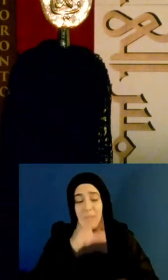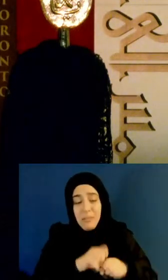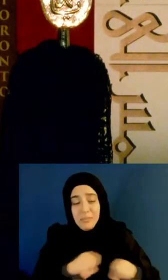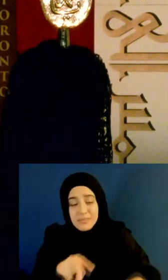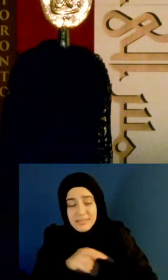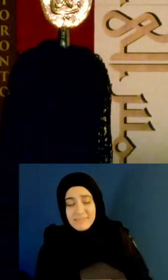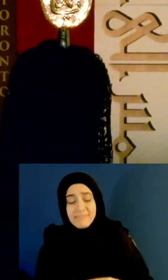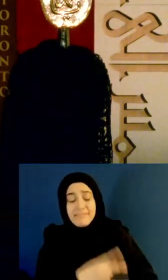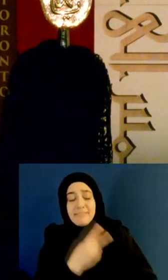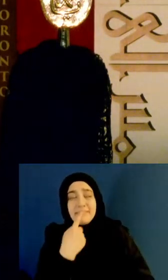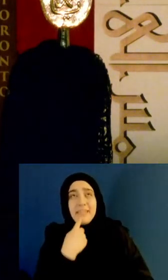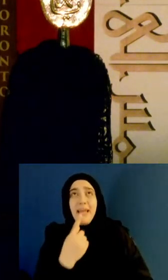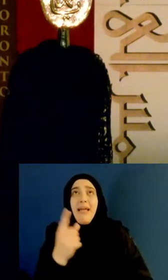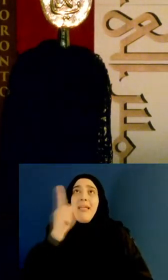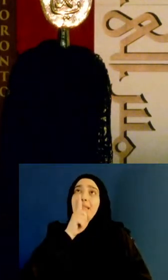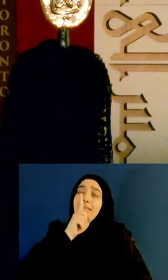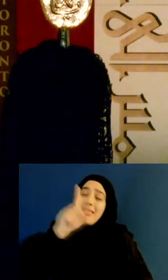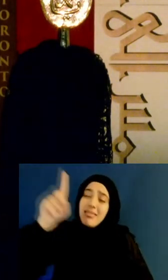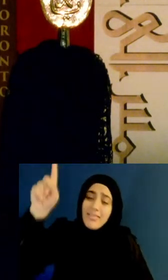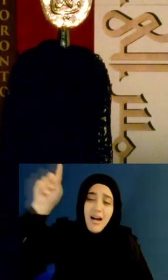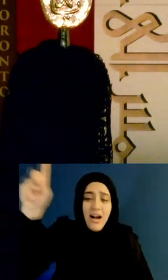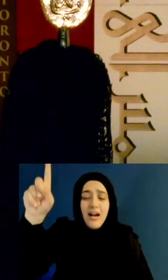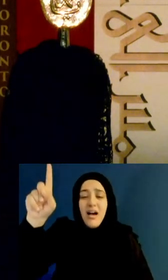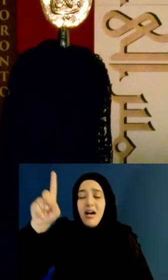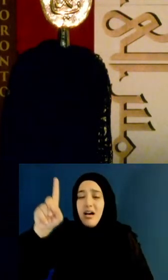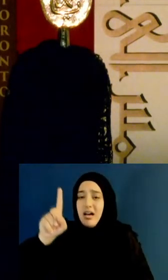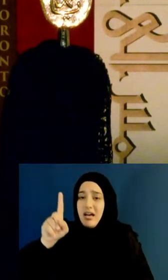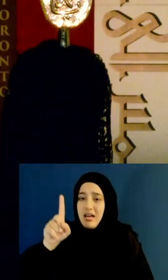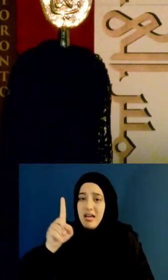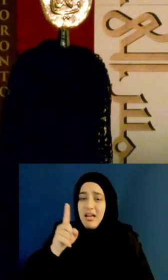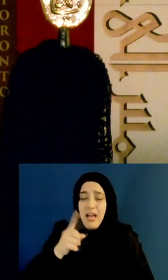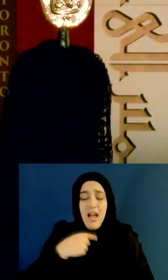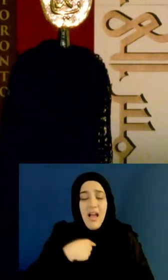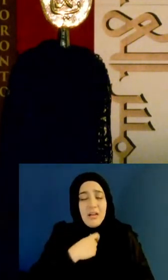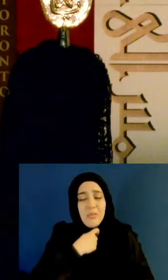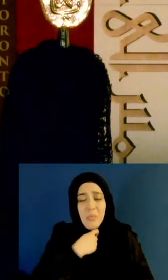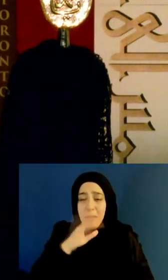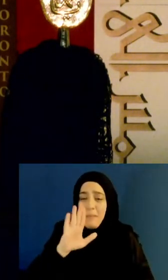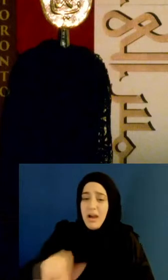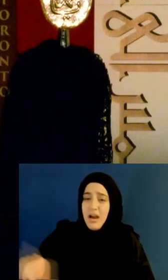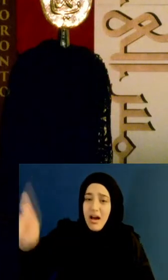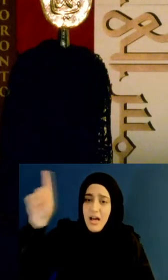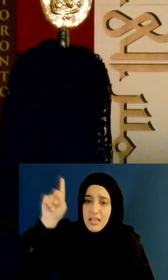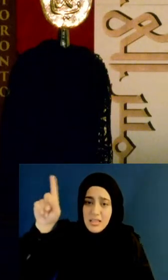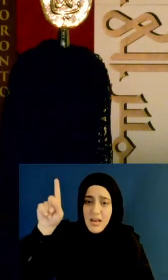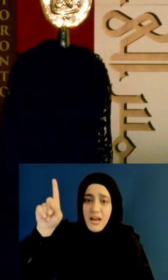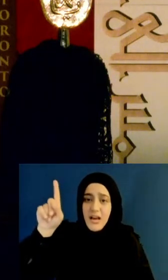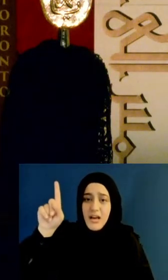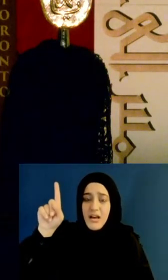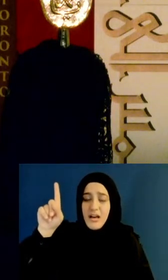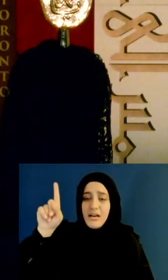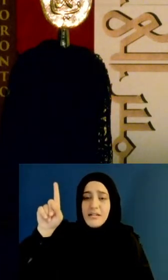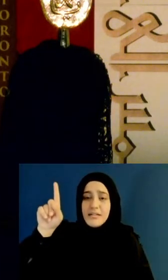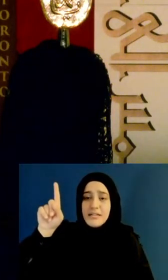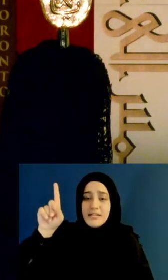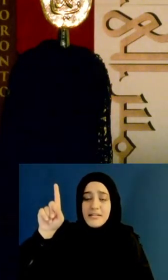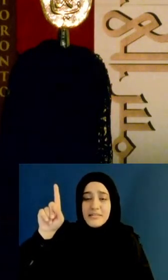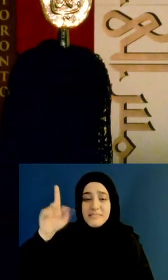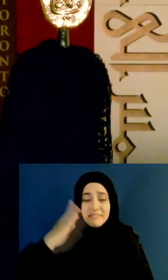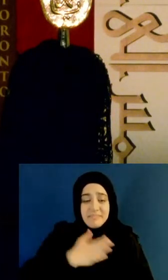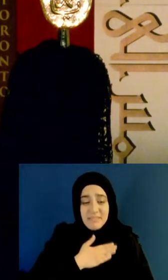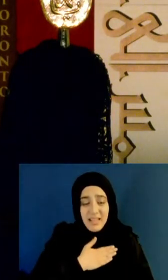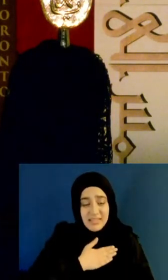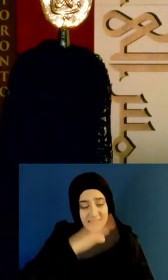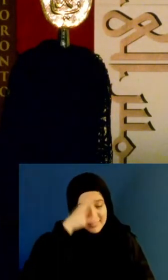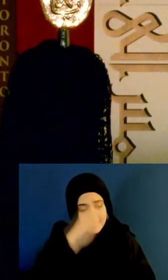Allah, Ya'izzu ala ammik, antad'uhu fala yujibuk. My son Qasim,